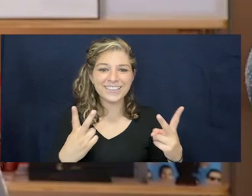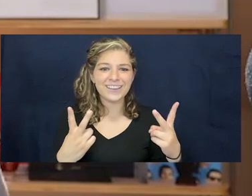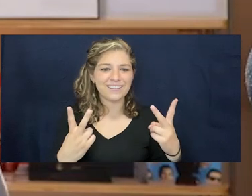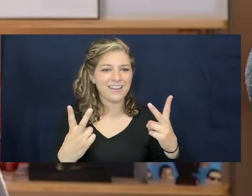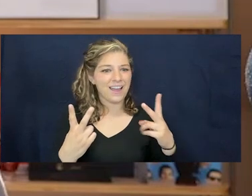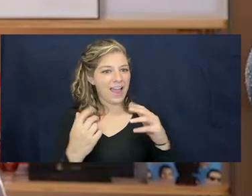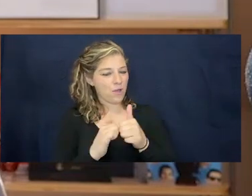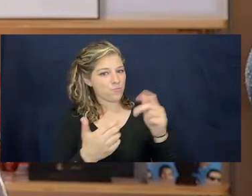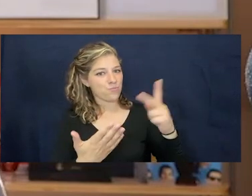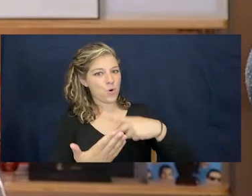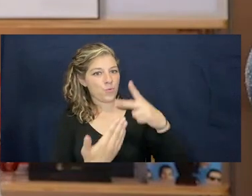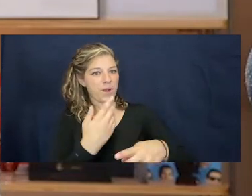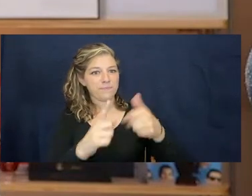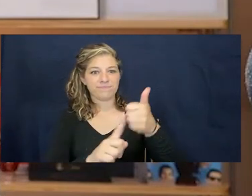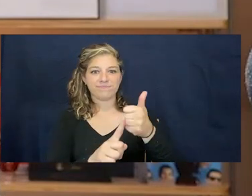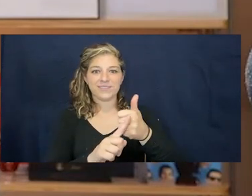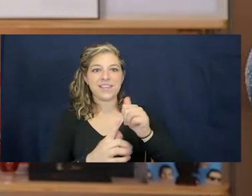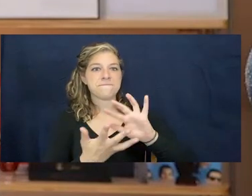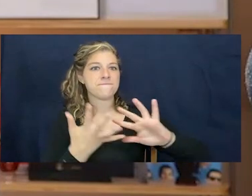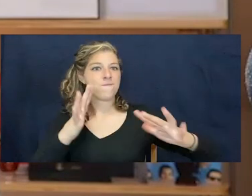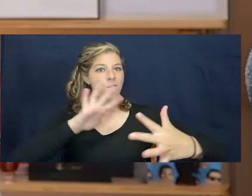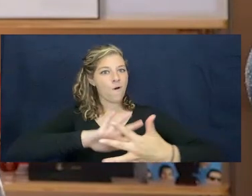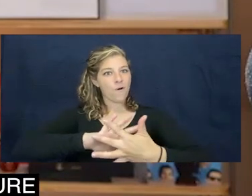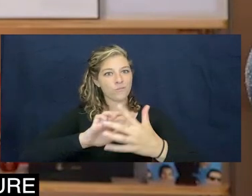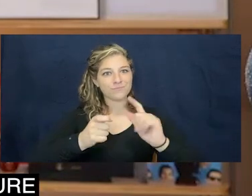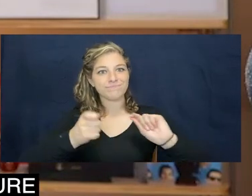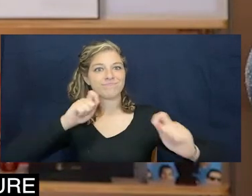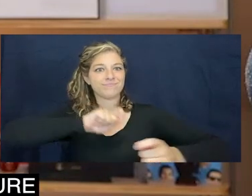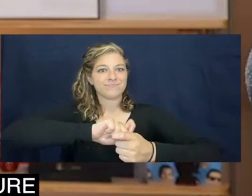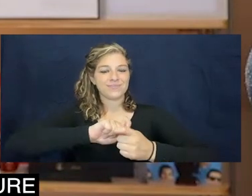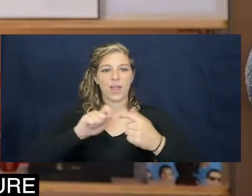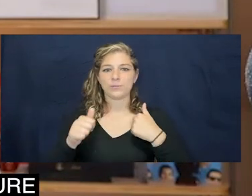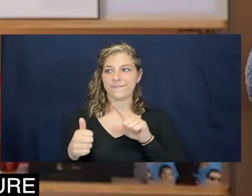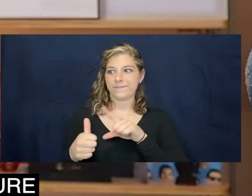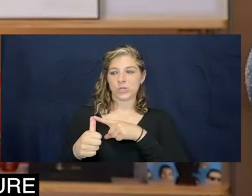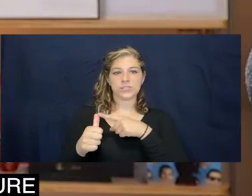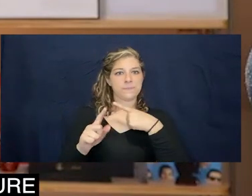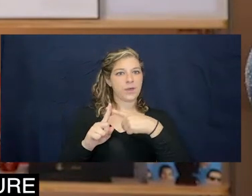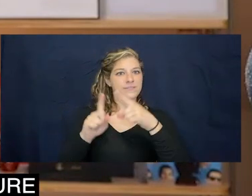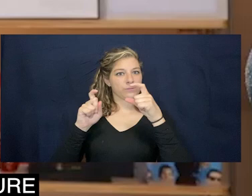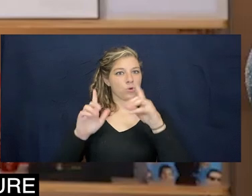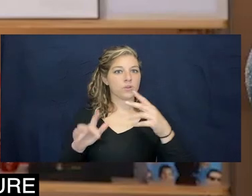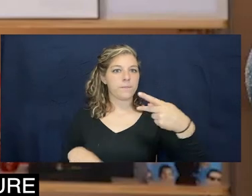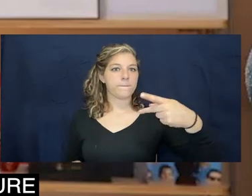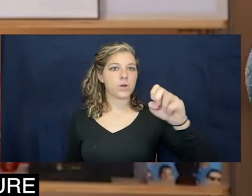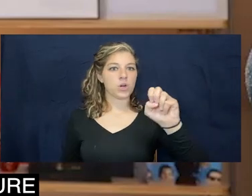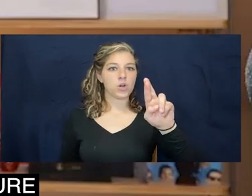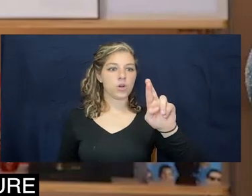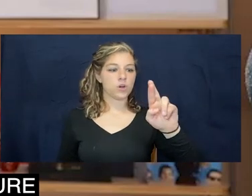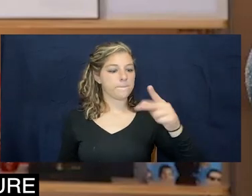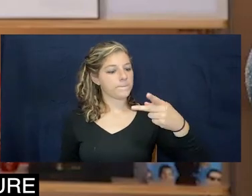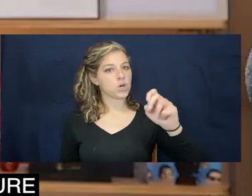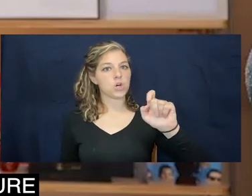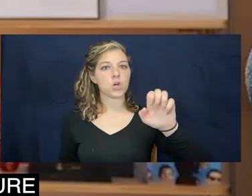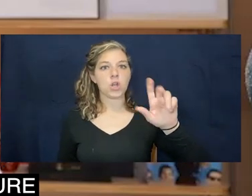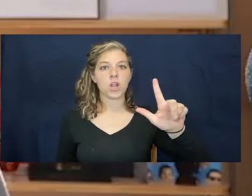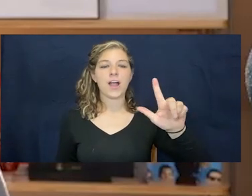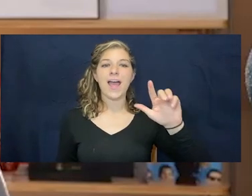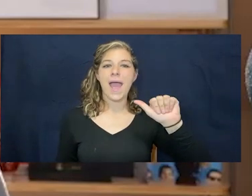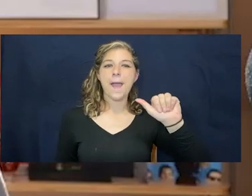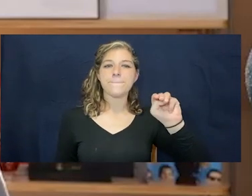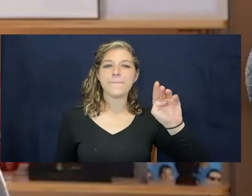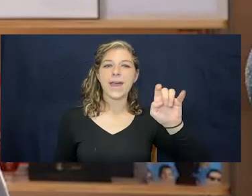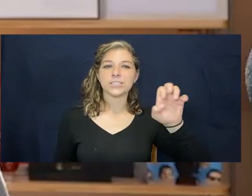see how the program has evolved. Being one of the first positive exposure PEARL ambassadors,